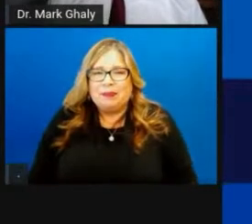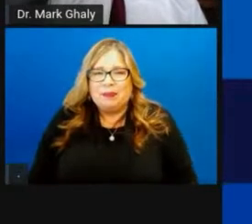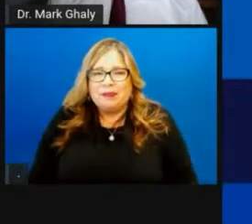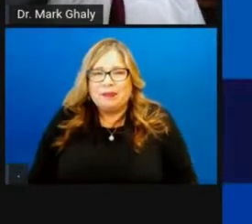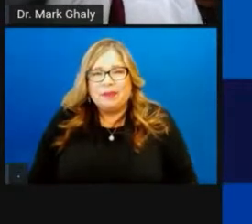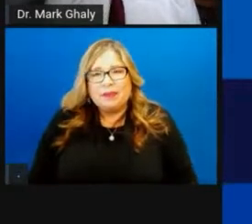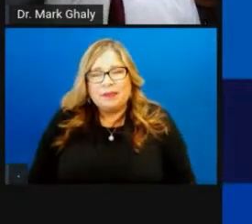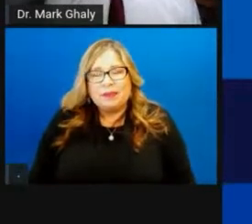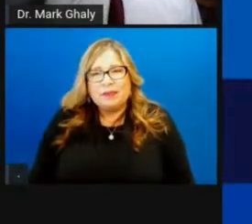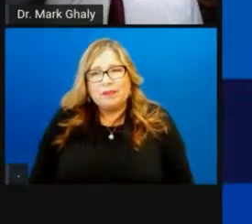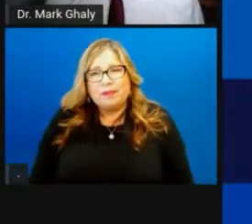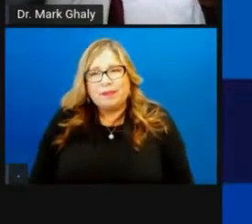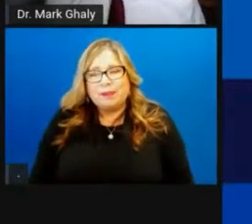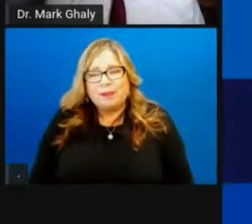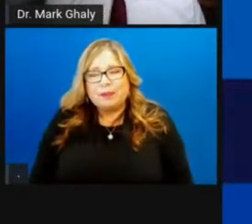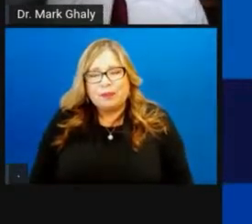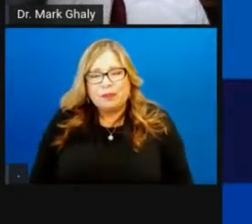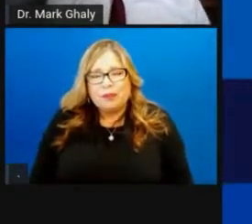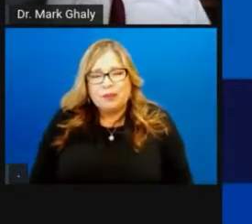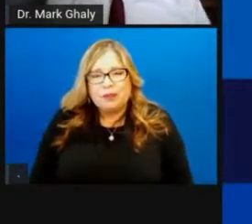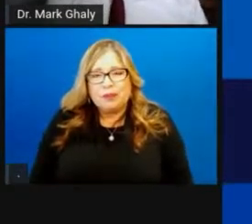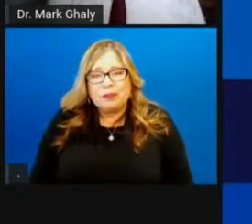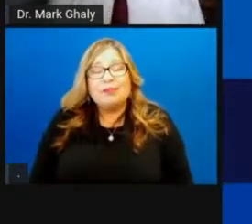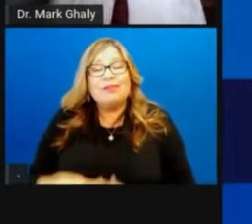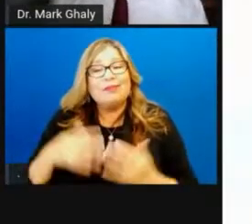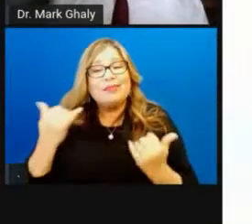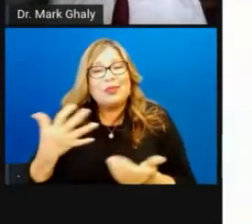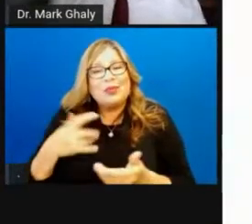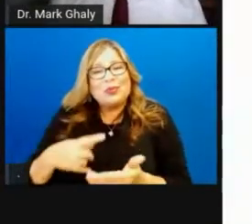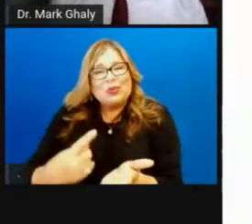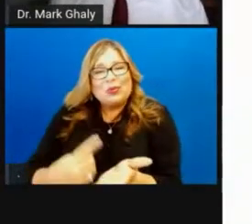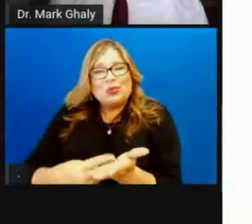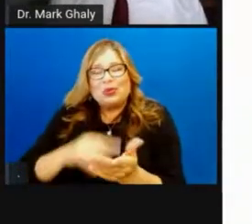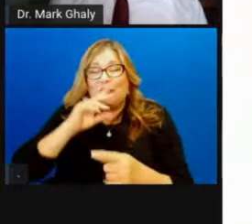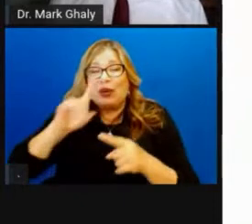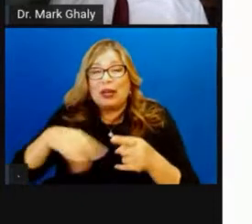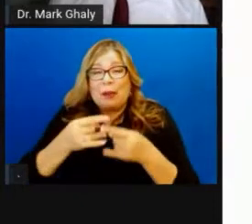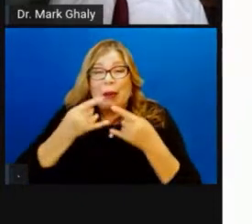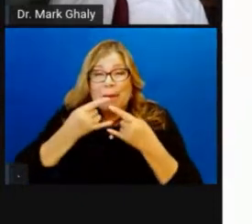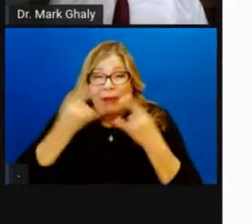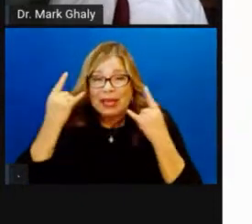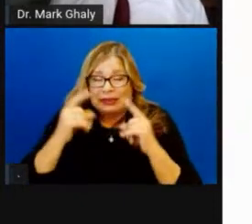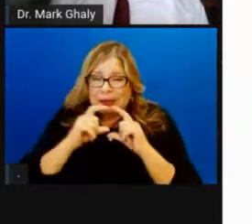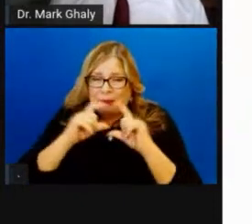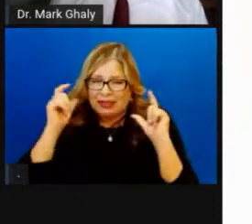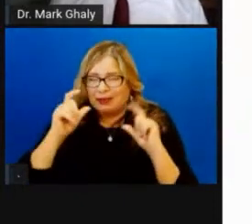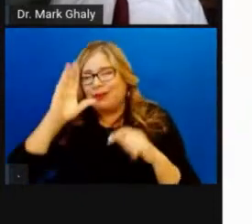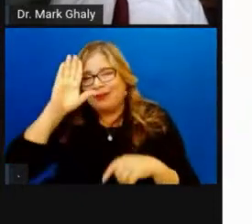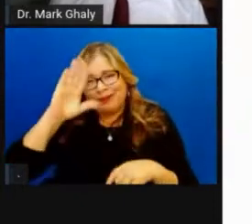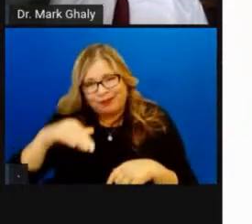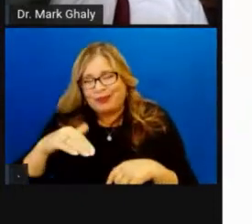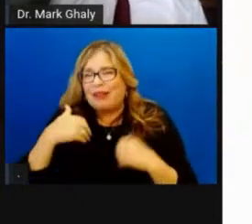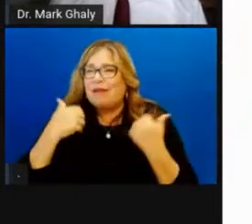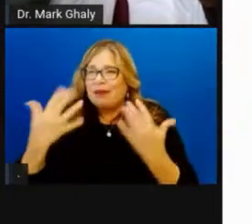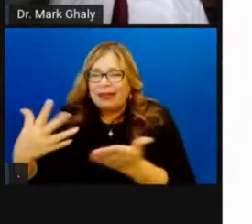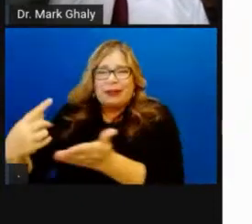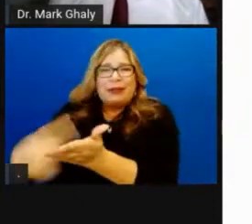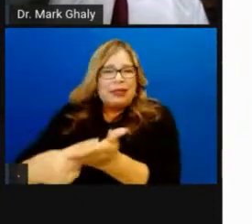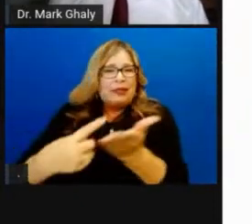So I want to get into masking. And I know there's a lot of discussion on masking. There is a tremendous amount